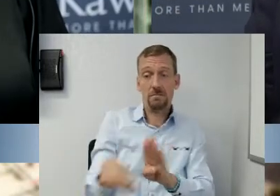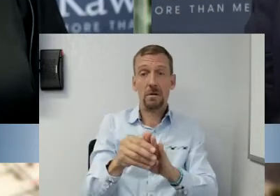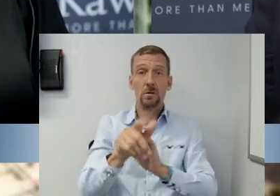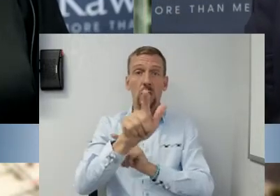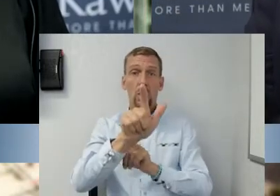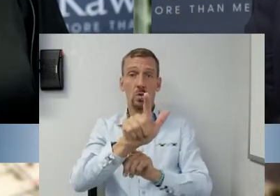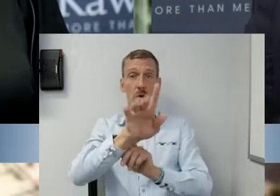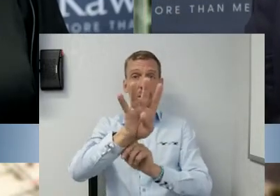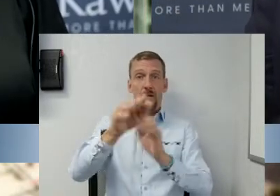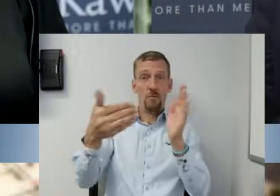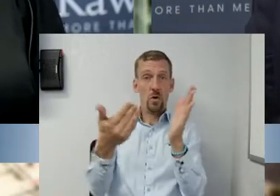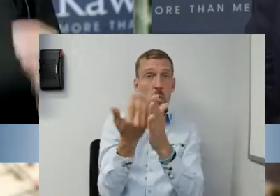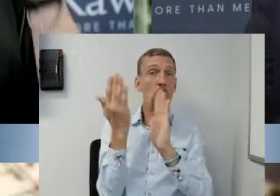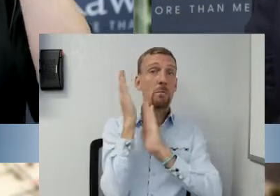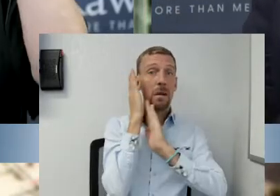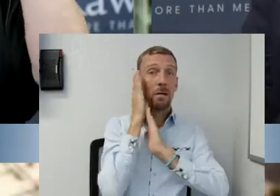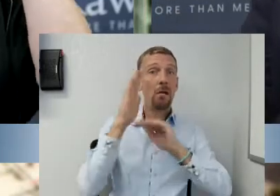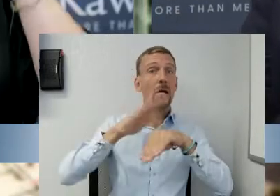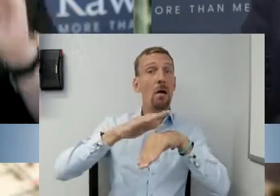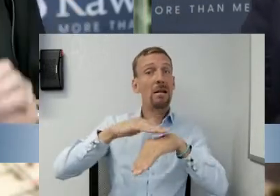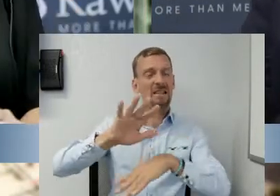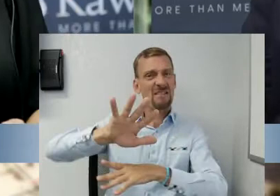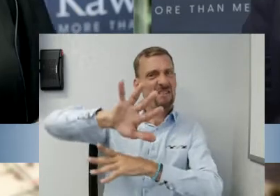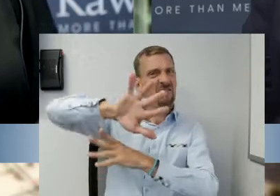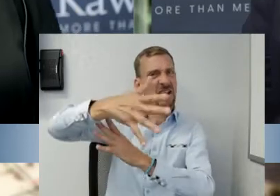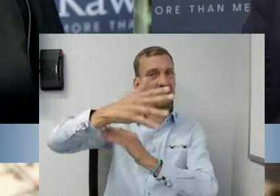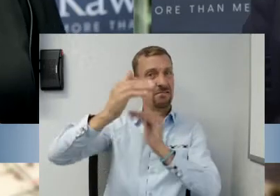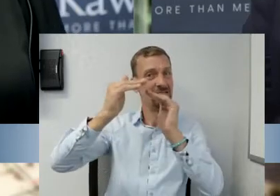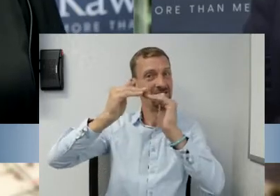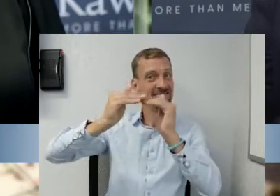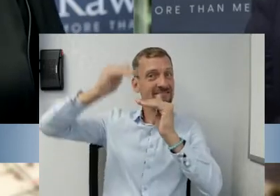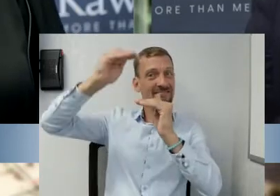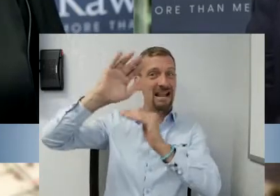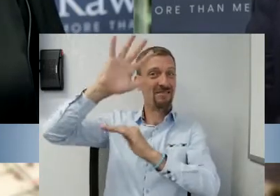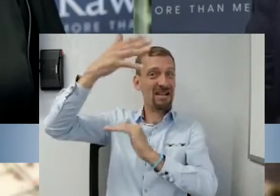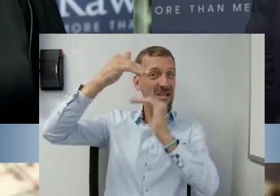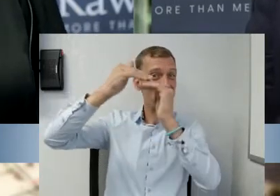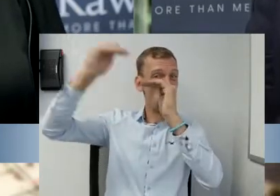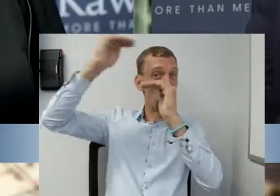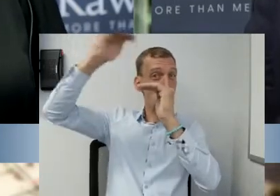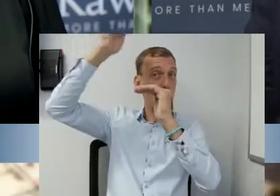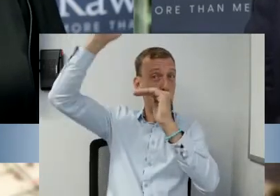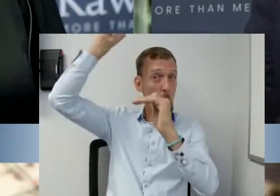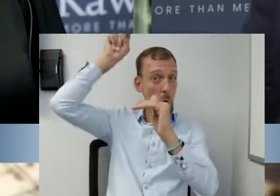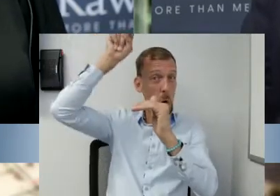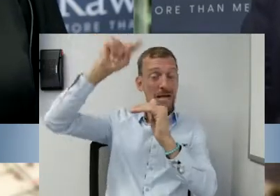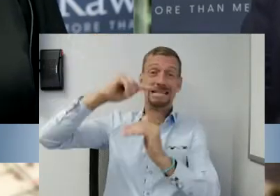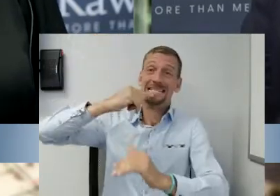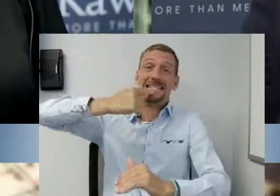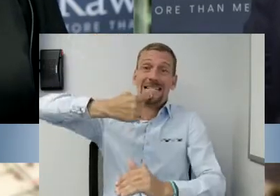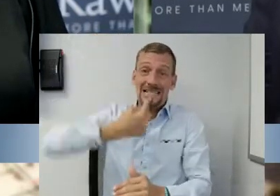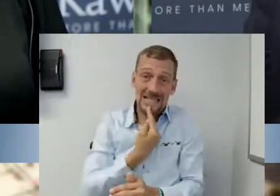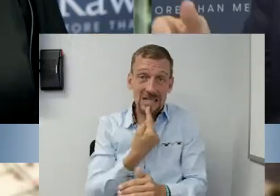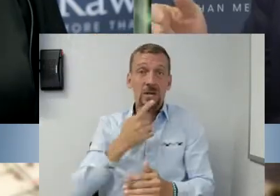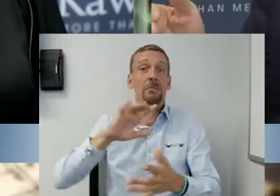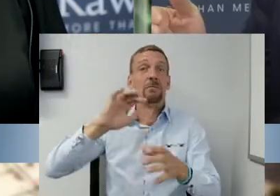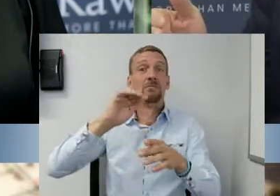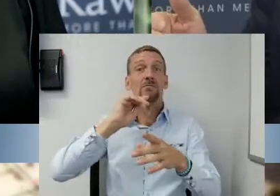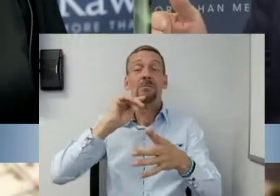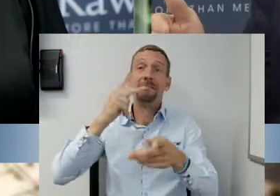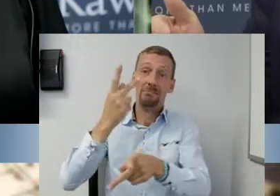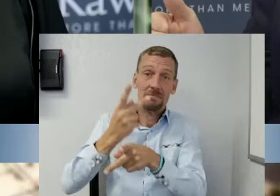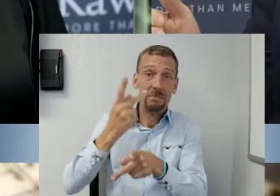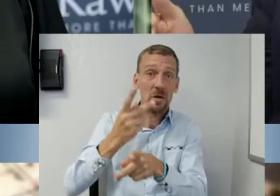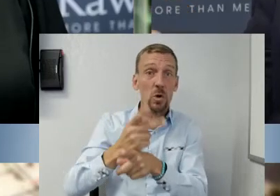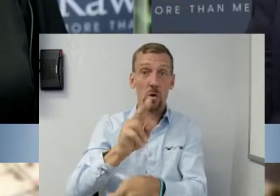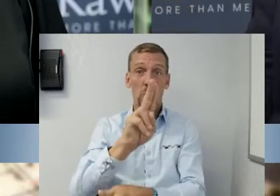beds on what we call 5 Tower. The 5th floor of the Kaweah wing is an intermediate critical care unit. And we